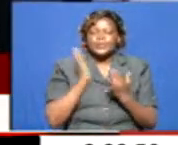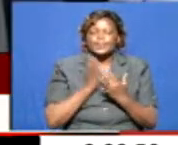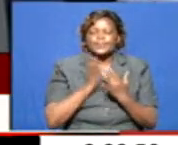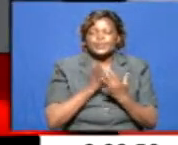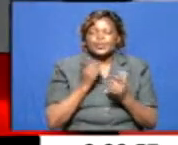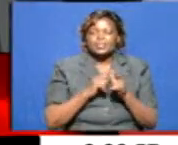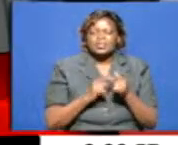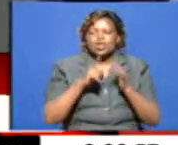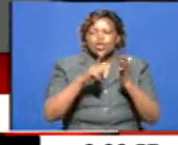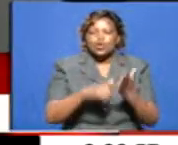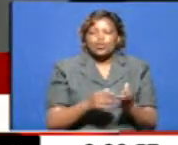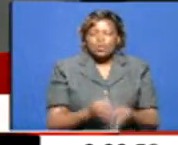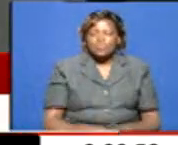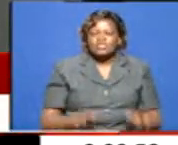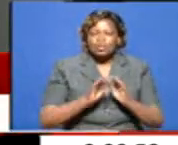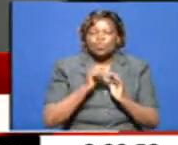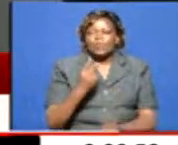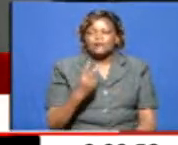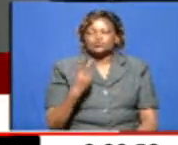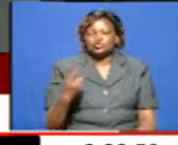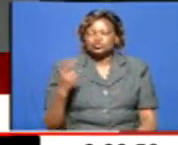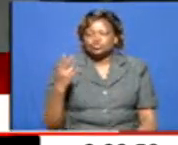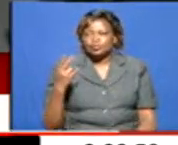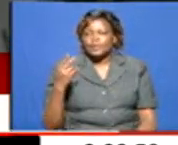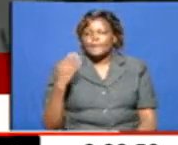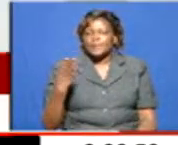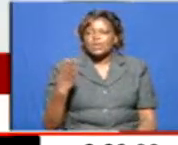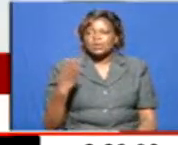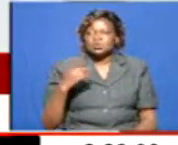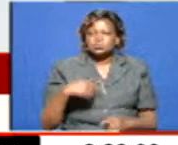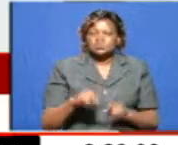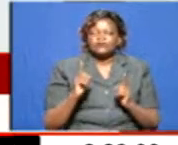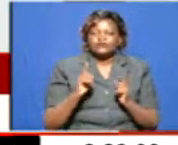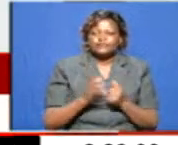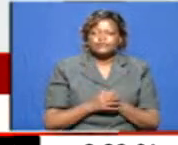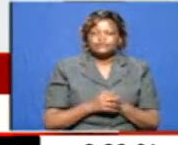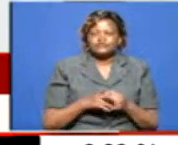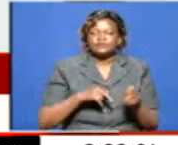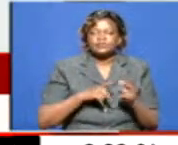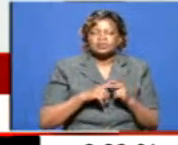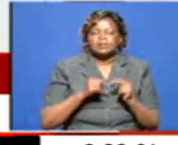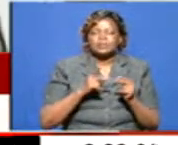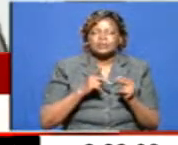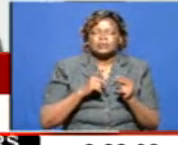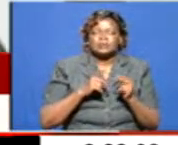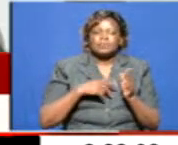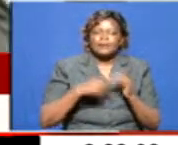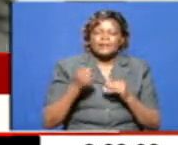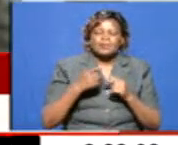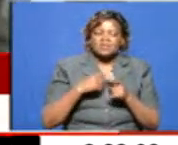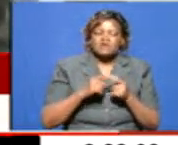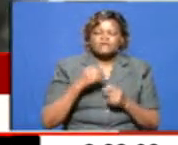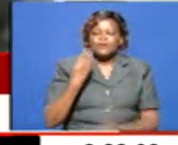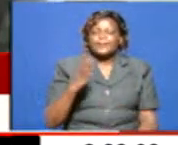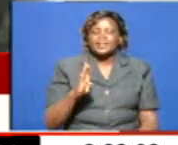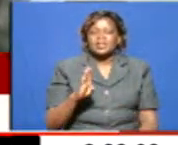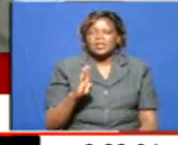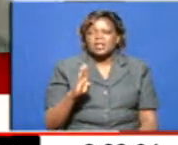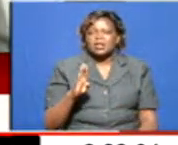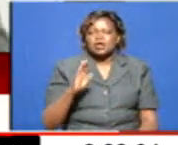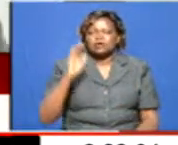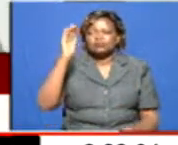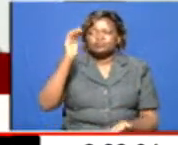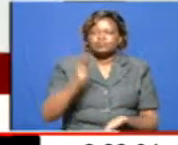worth 122 billion shillings have resumed repayment, while 4 billion shillings has been downgraded